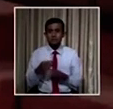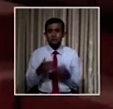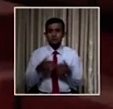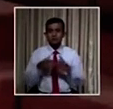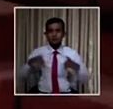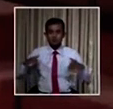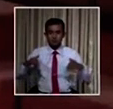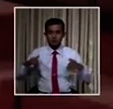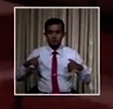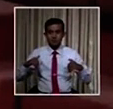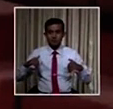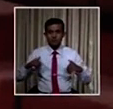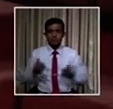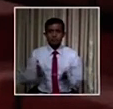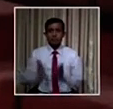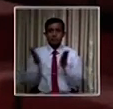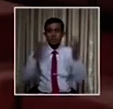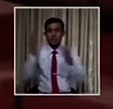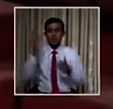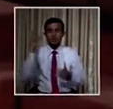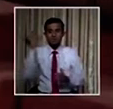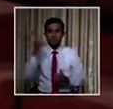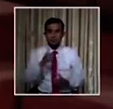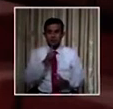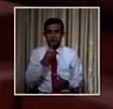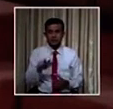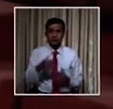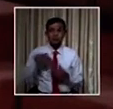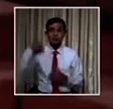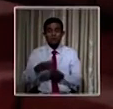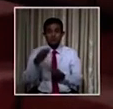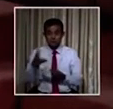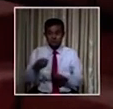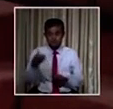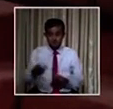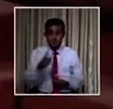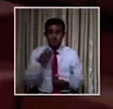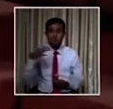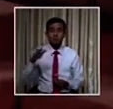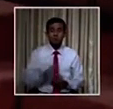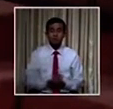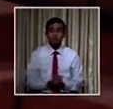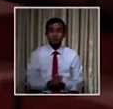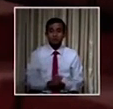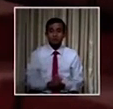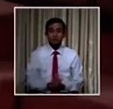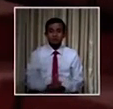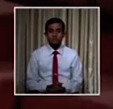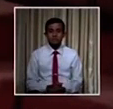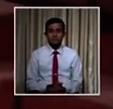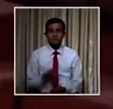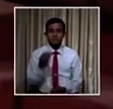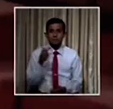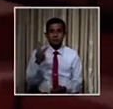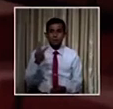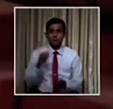that you will enhance that power of devolution, that there will be more devolution, that 13th Amendment would be implemented in